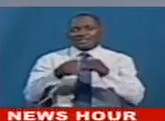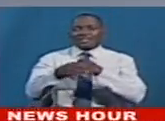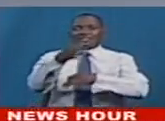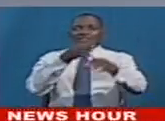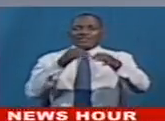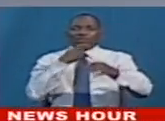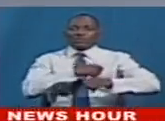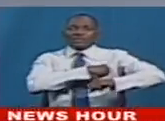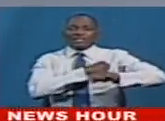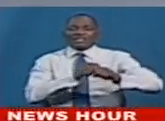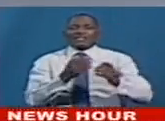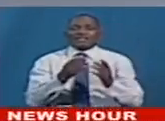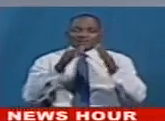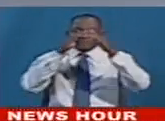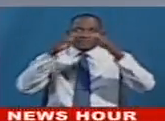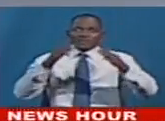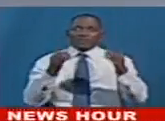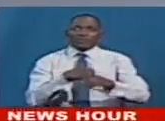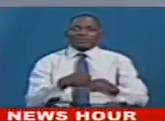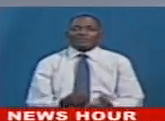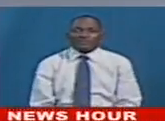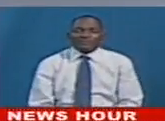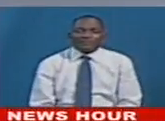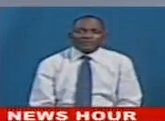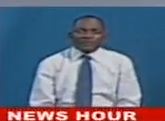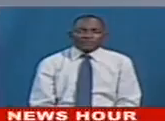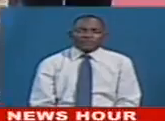guards ceremony for the year.